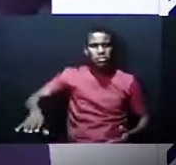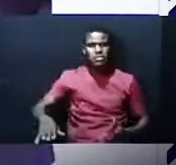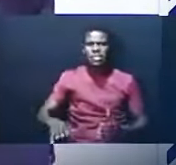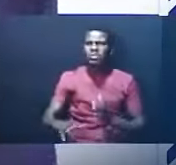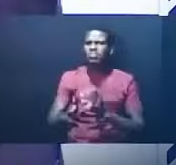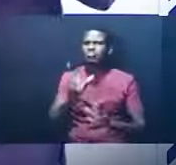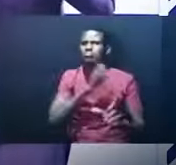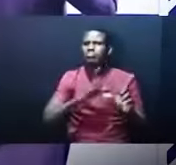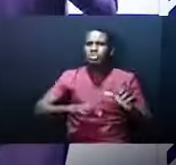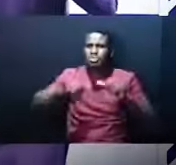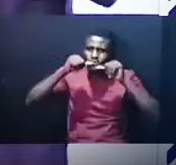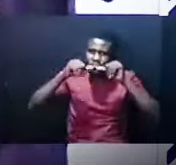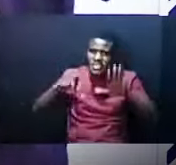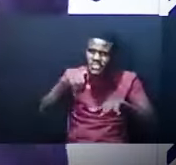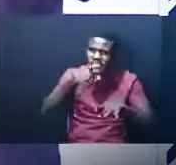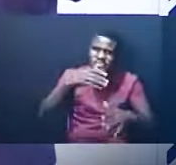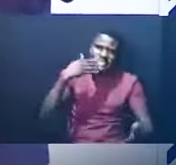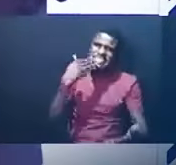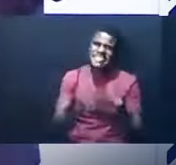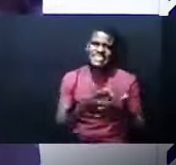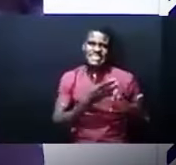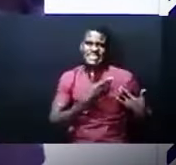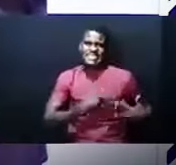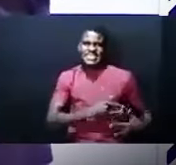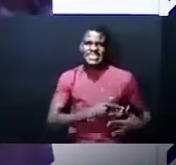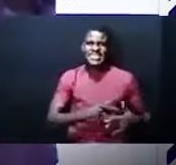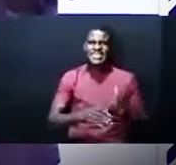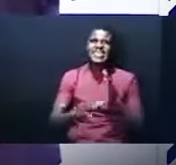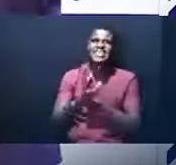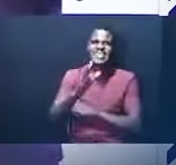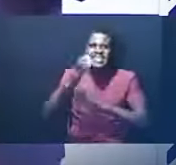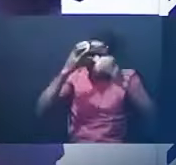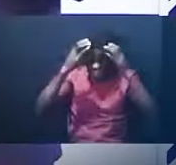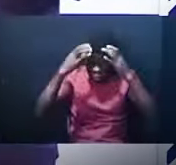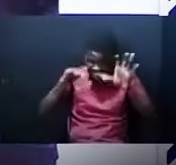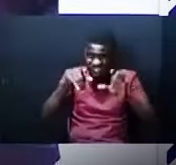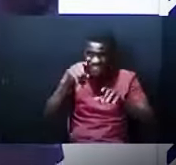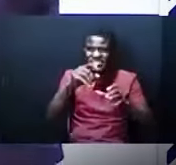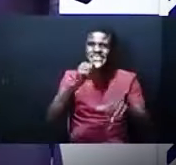good heart. And may the Lord cause you to work on your heart.